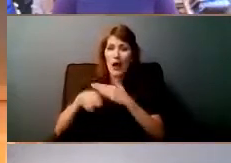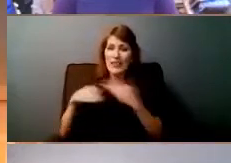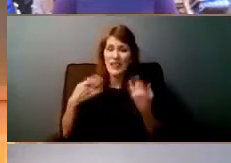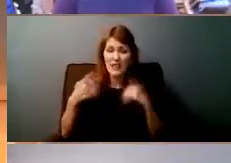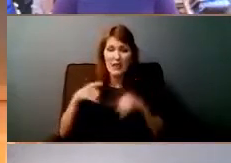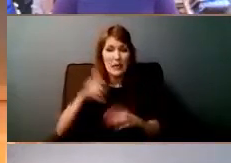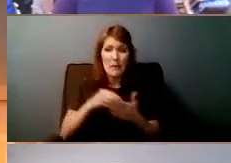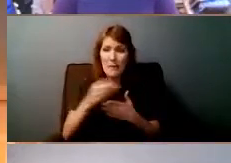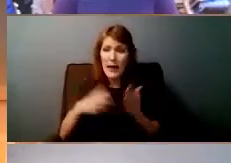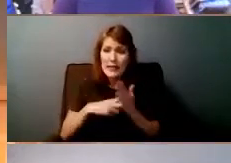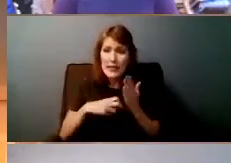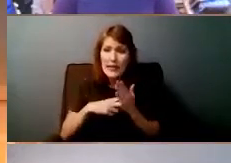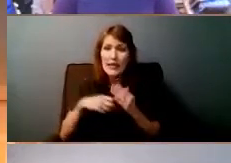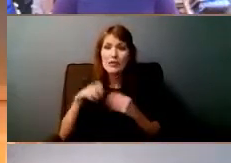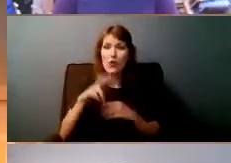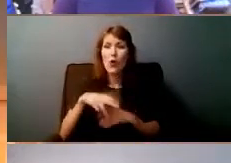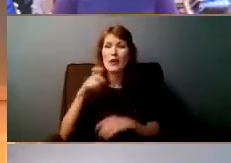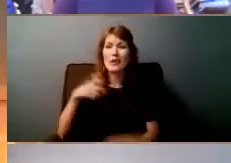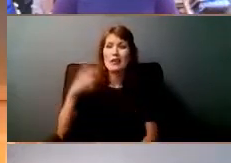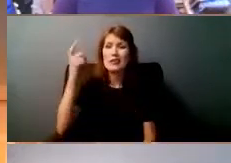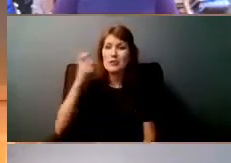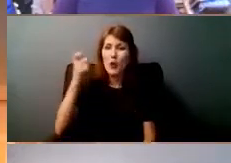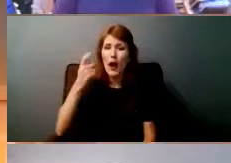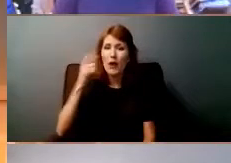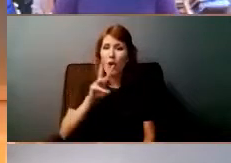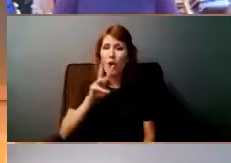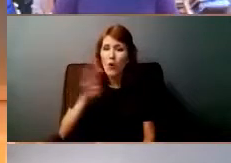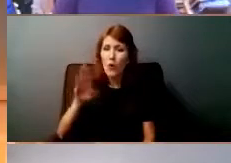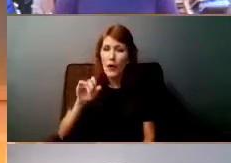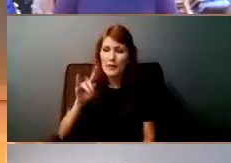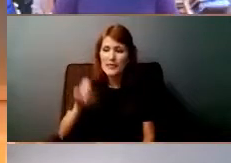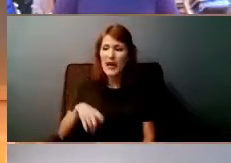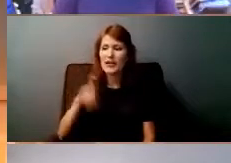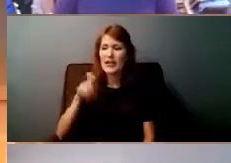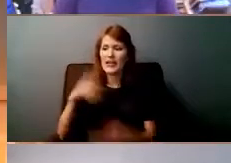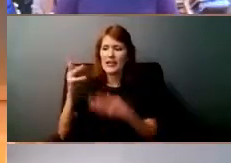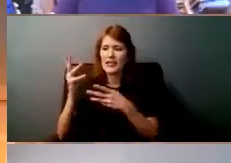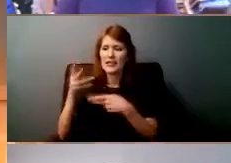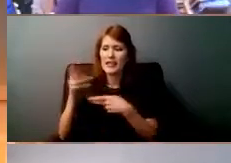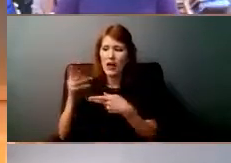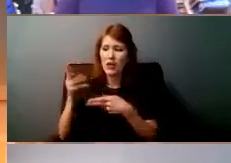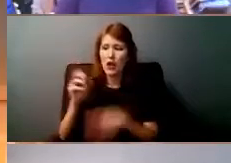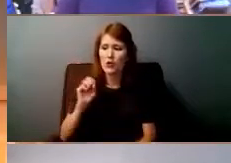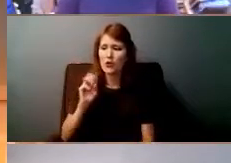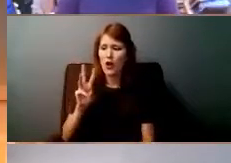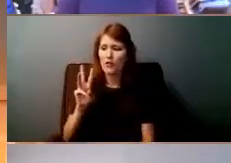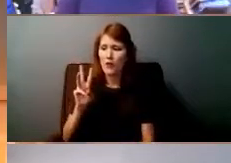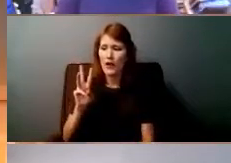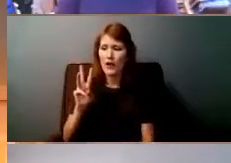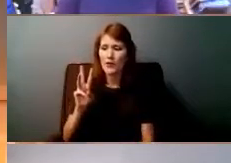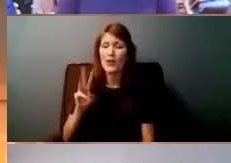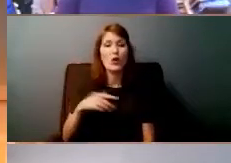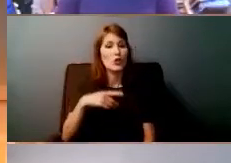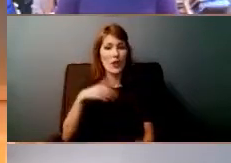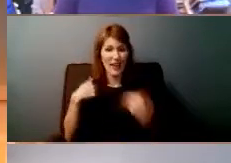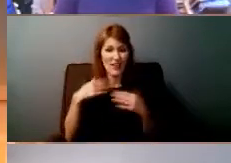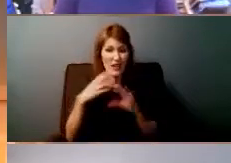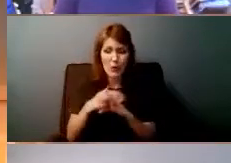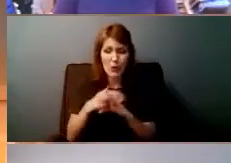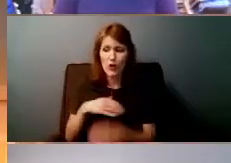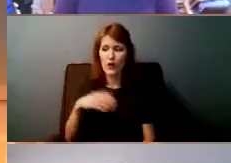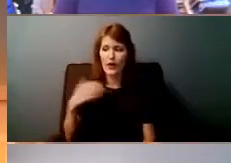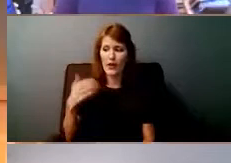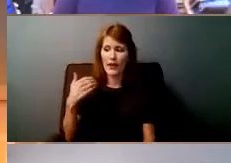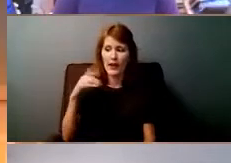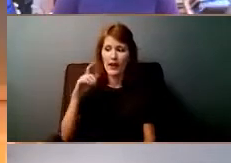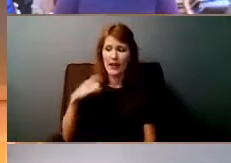sub, which means subscribing to a website? Do they need to download software? Do they need to have a computer? Do they need to have a cell phone?